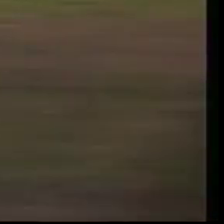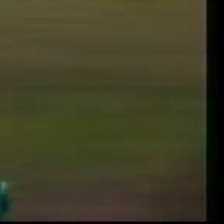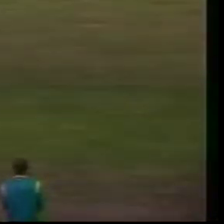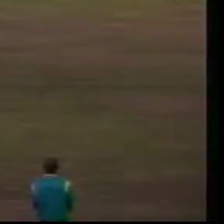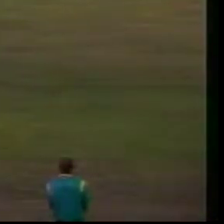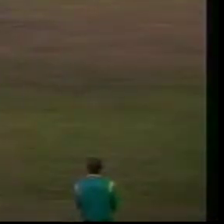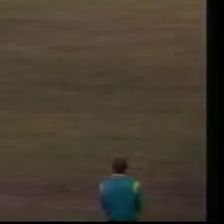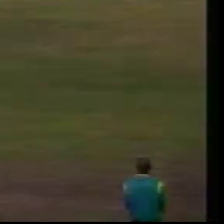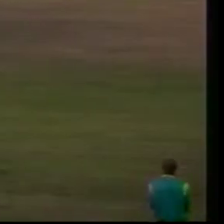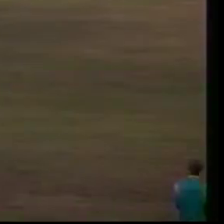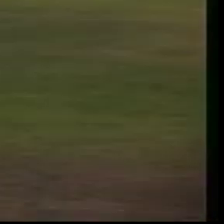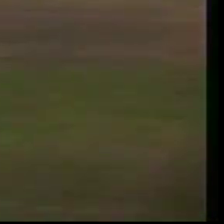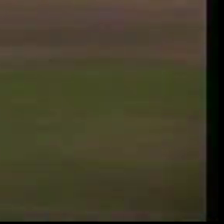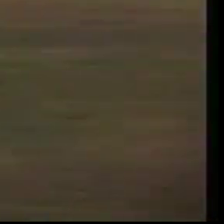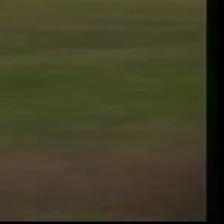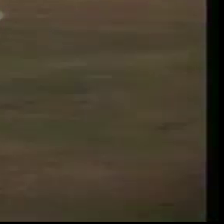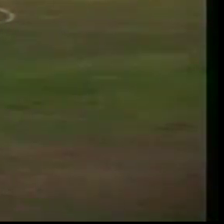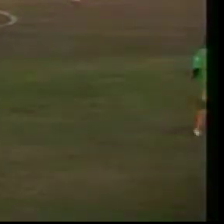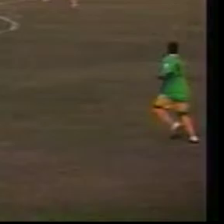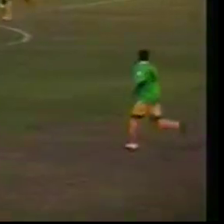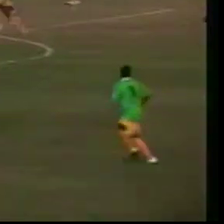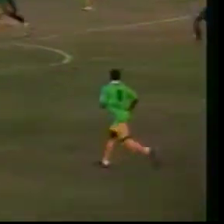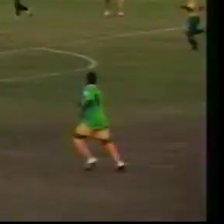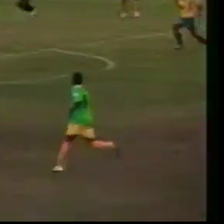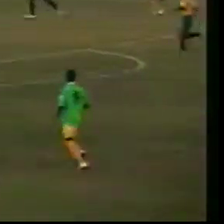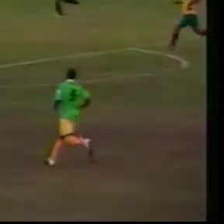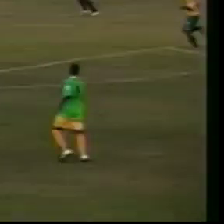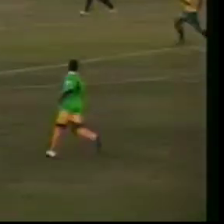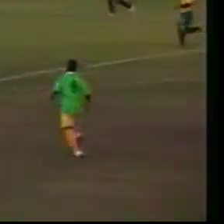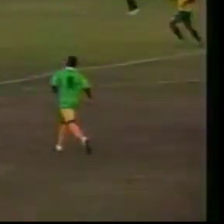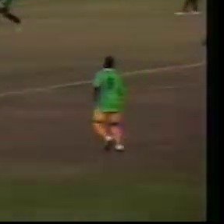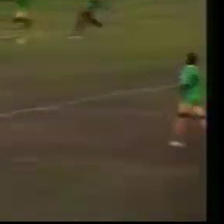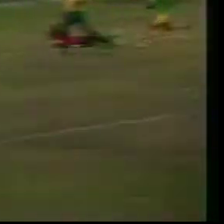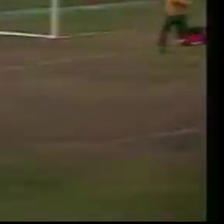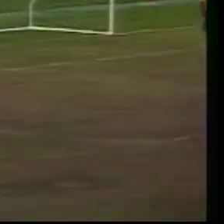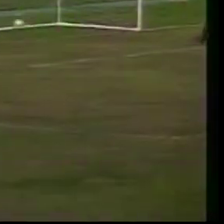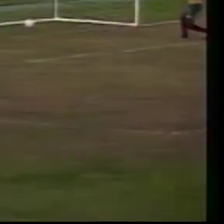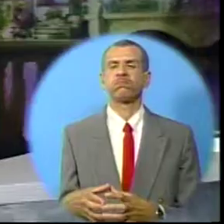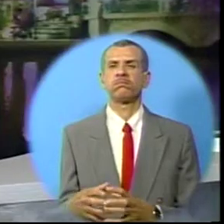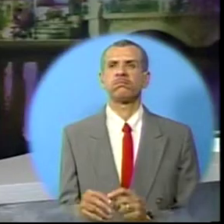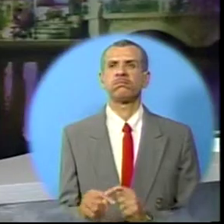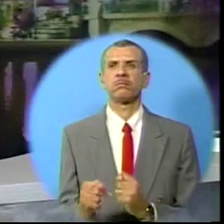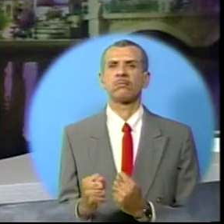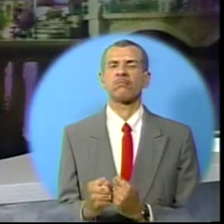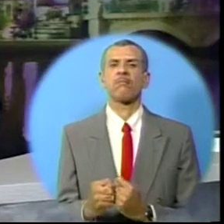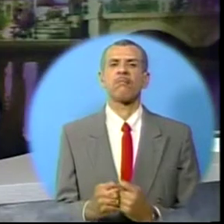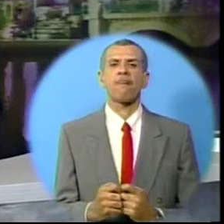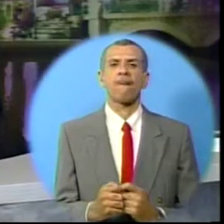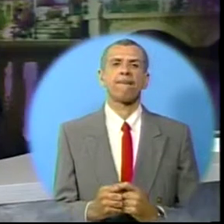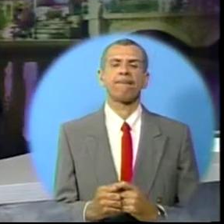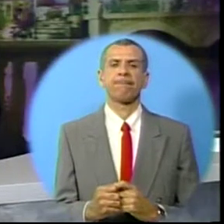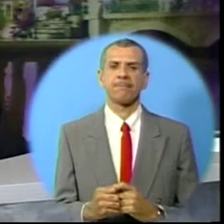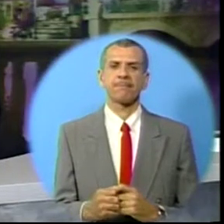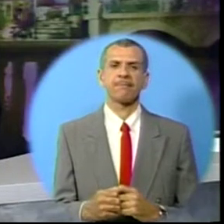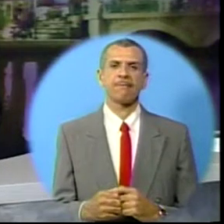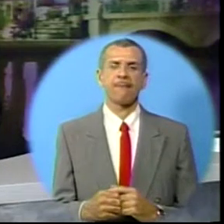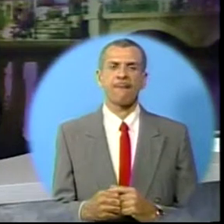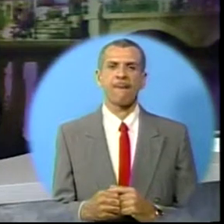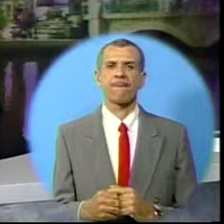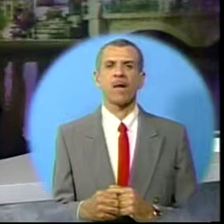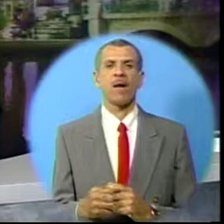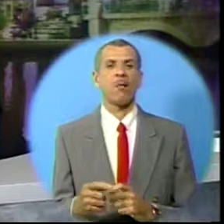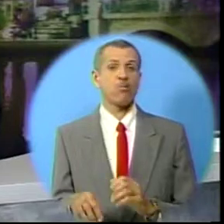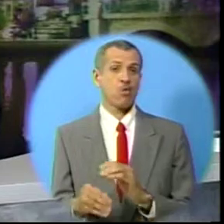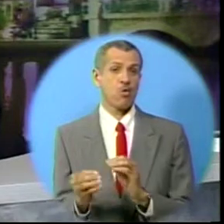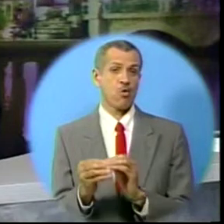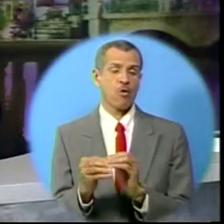qualifier, is part of a 20-man team named today for matches against Martinique, Bonaire, and Suriname. More